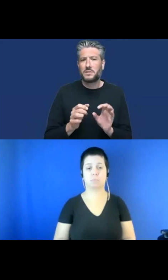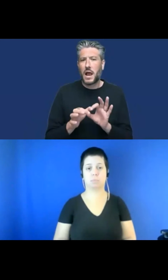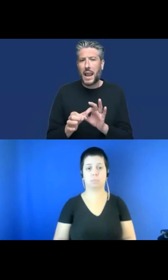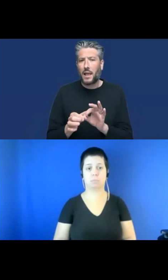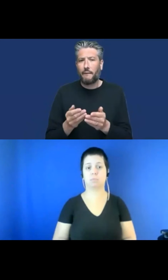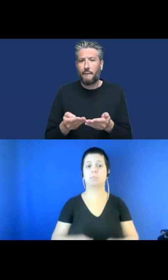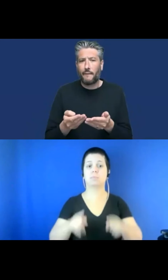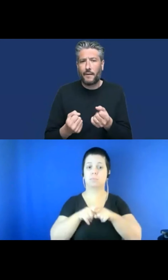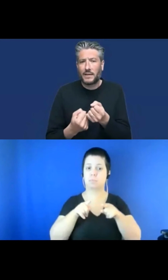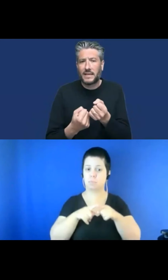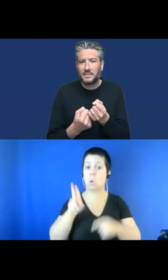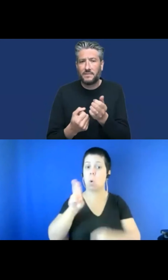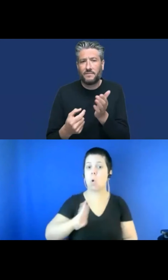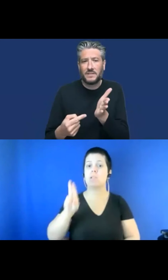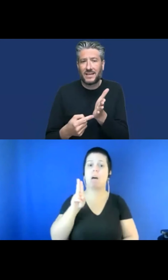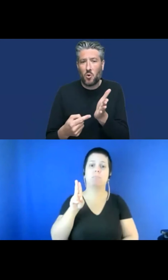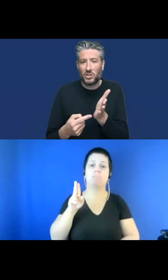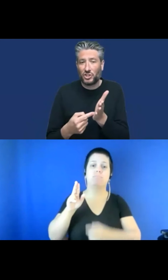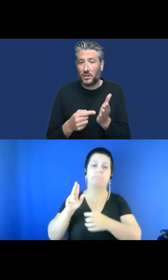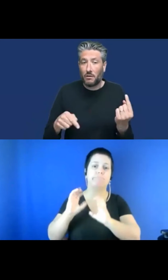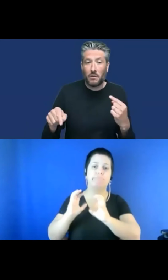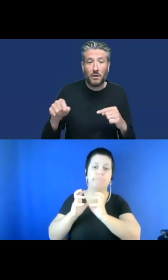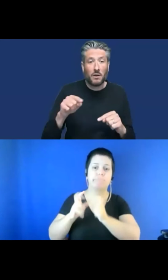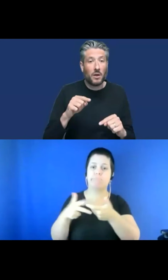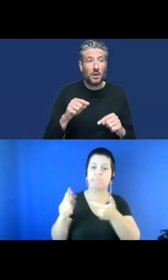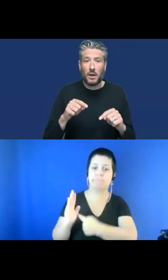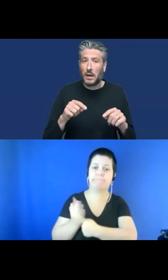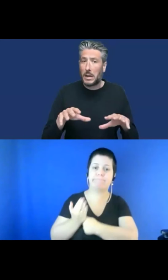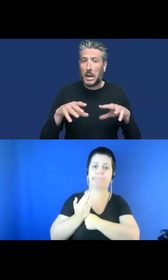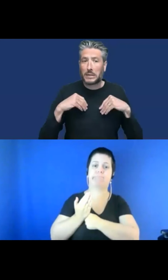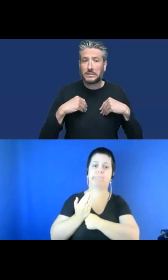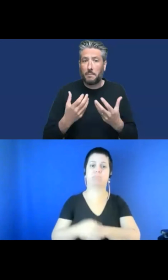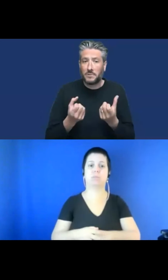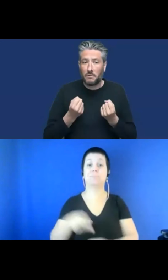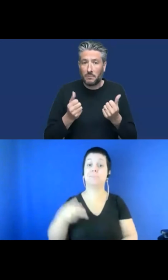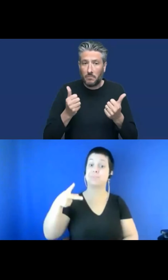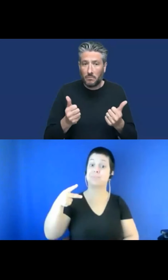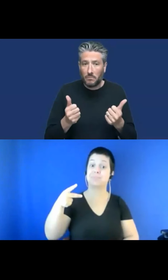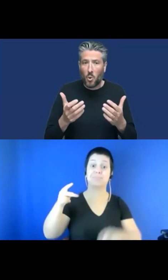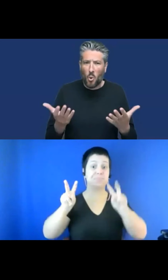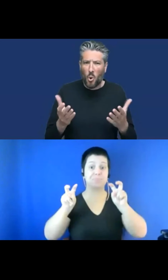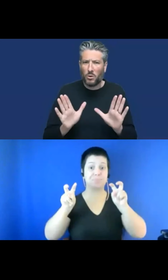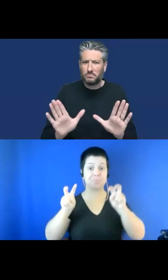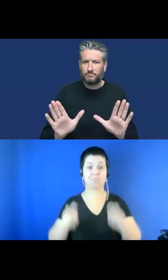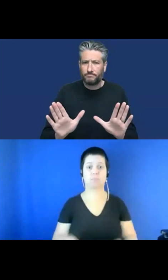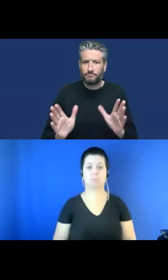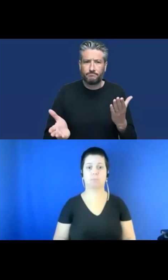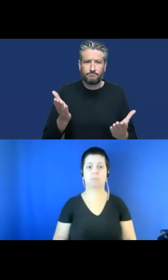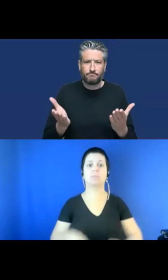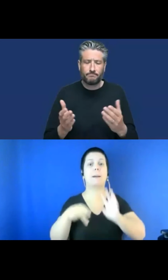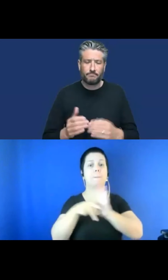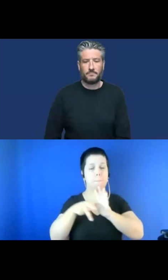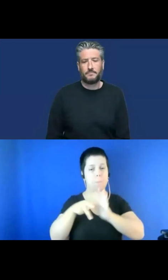devices and the use of these devices. The second point where this came up was specifically about products and